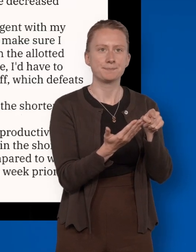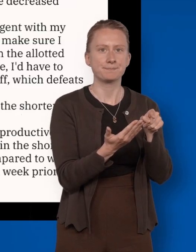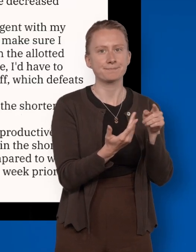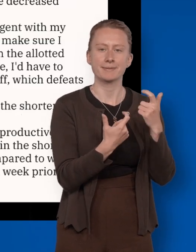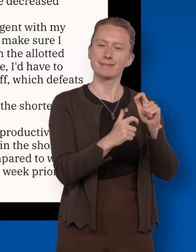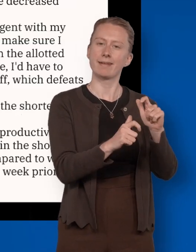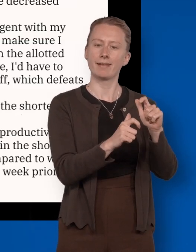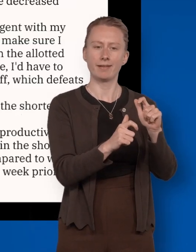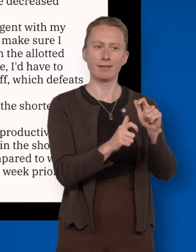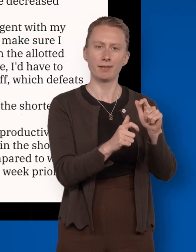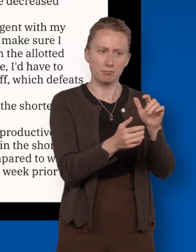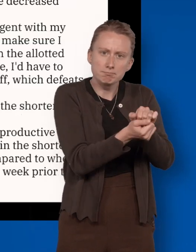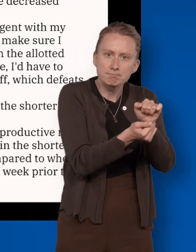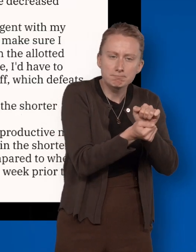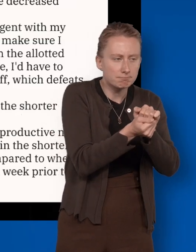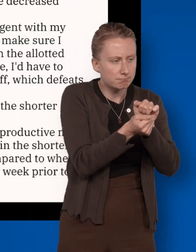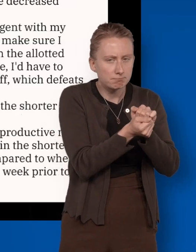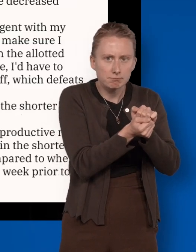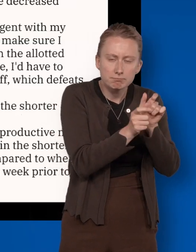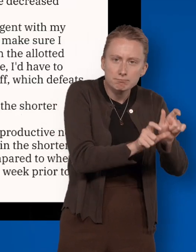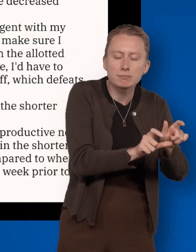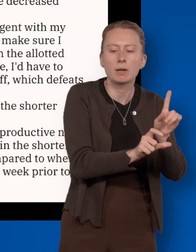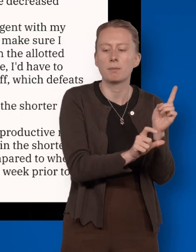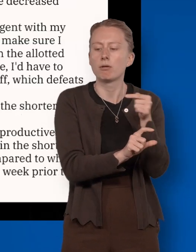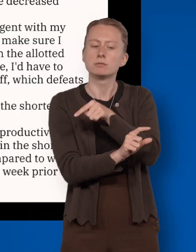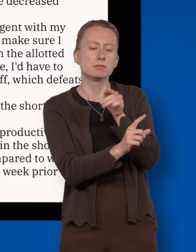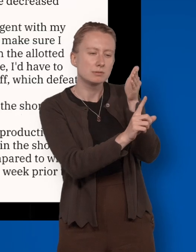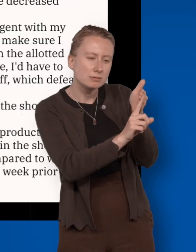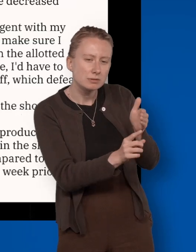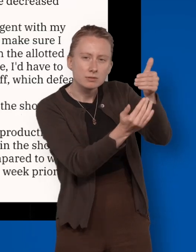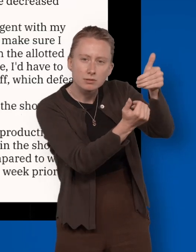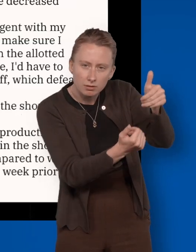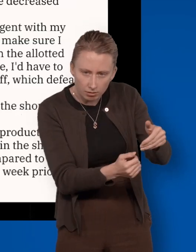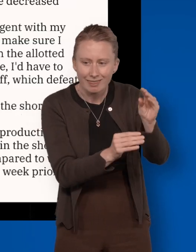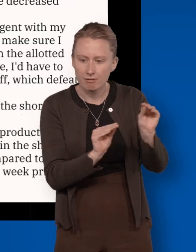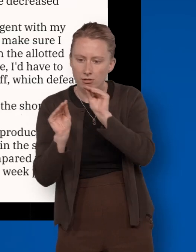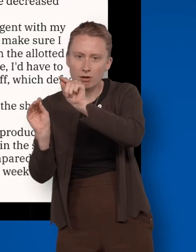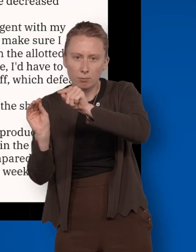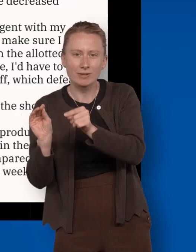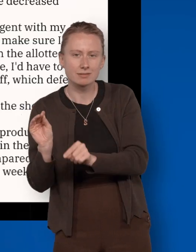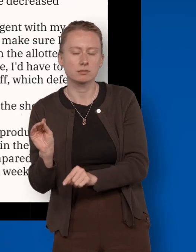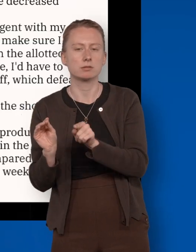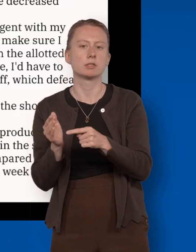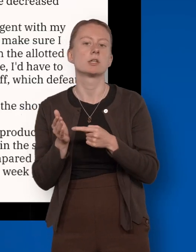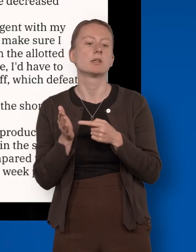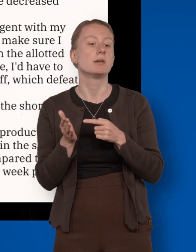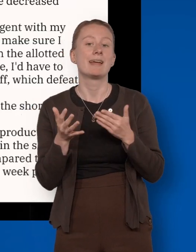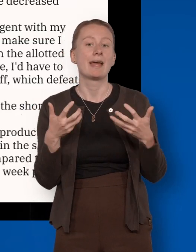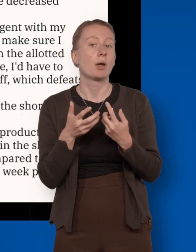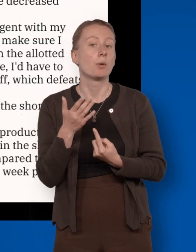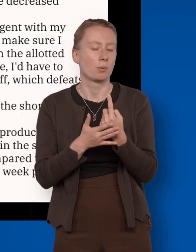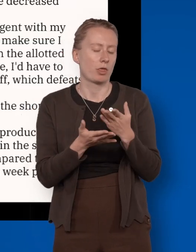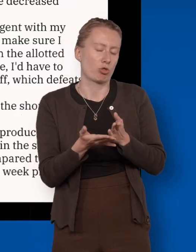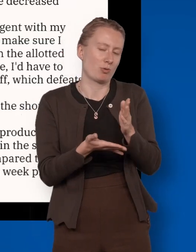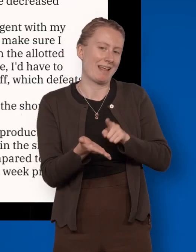kept, but we've sort of identified what the individual responses are, and this happens via the LLM. So you can try